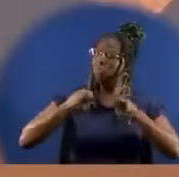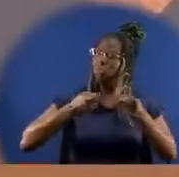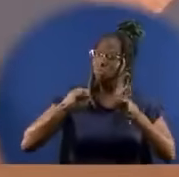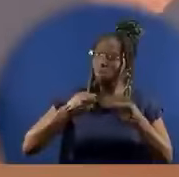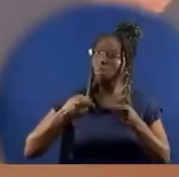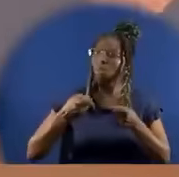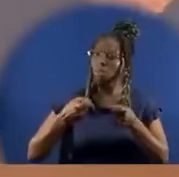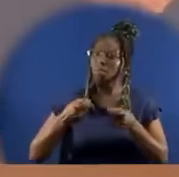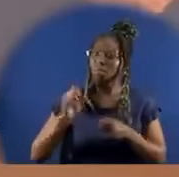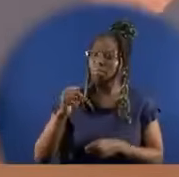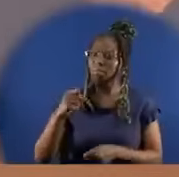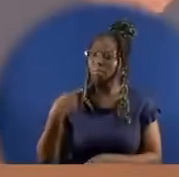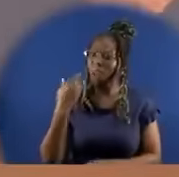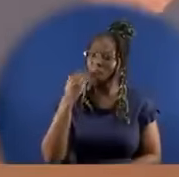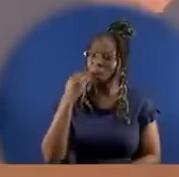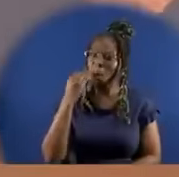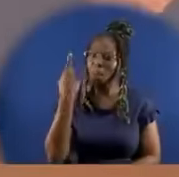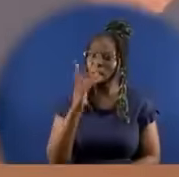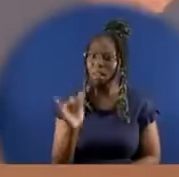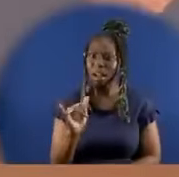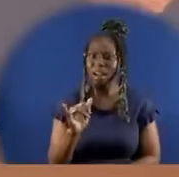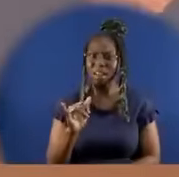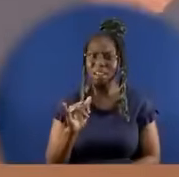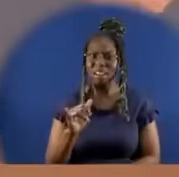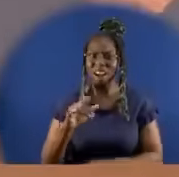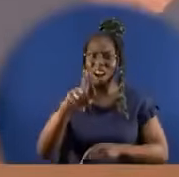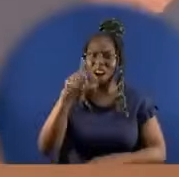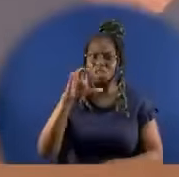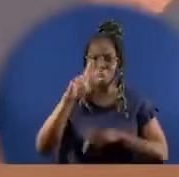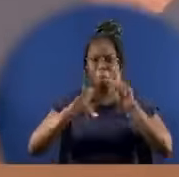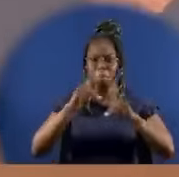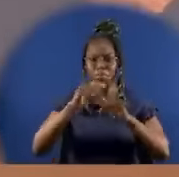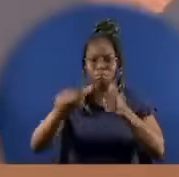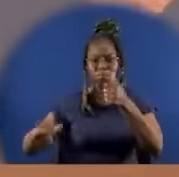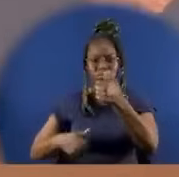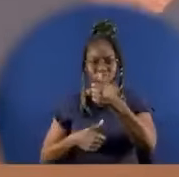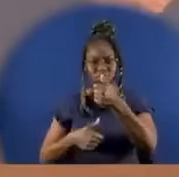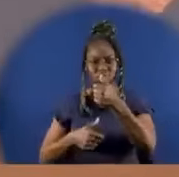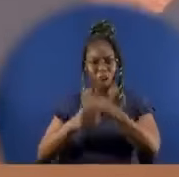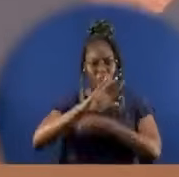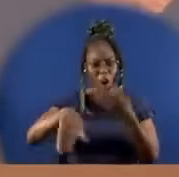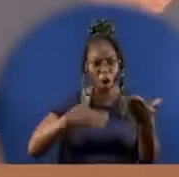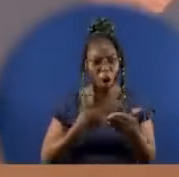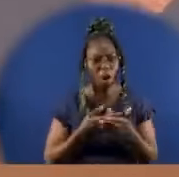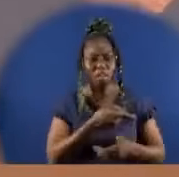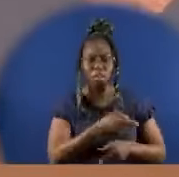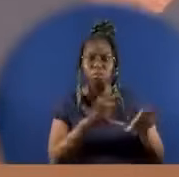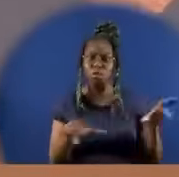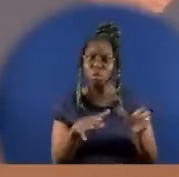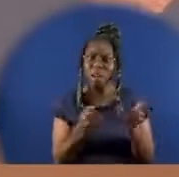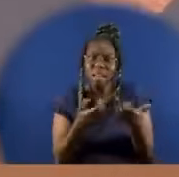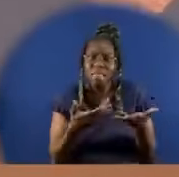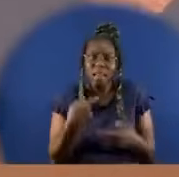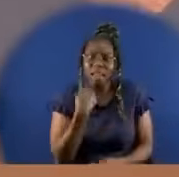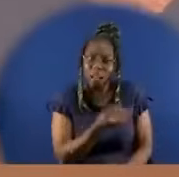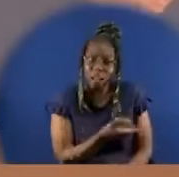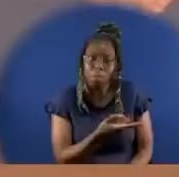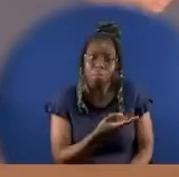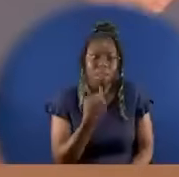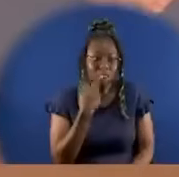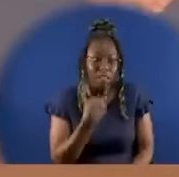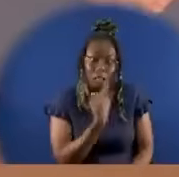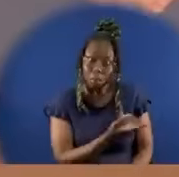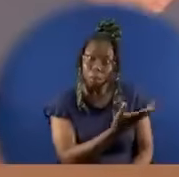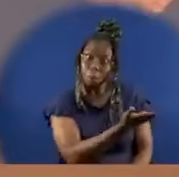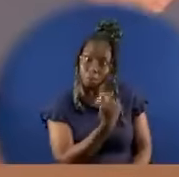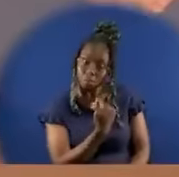like. I got people under me. I got 100 people who do what I tell them to do at all times. If I say, come here, they come